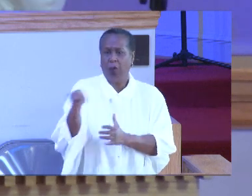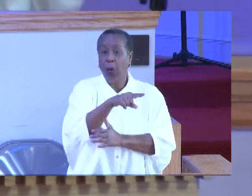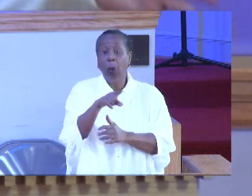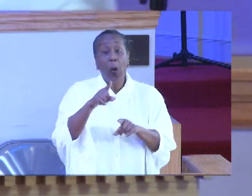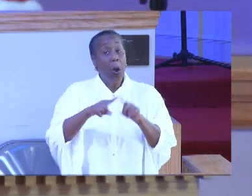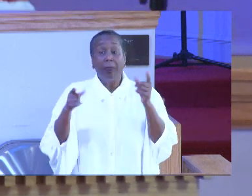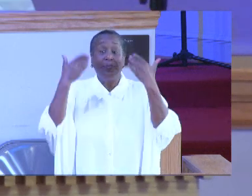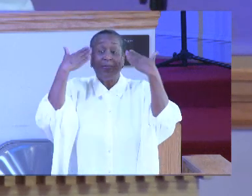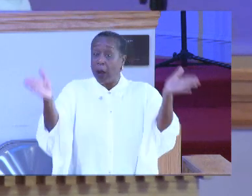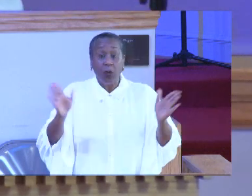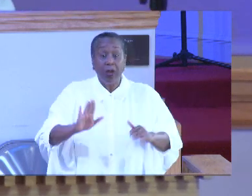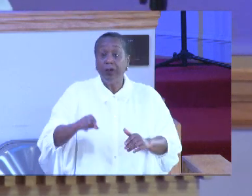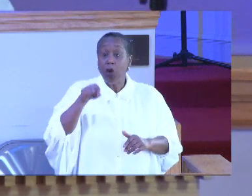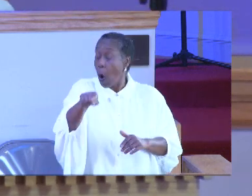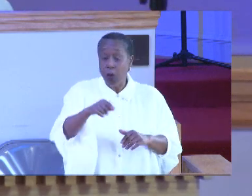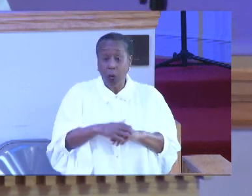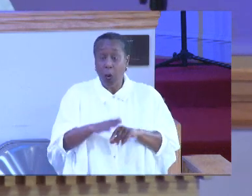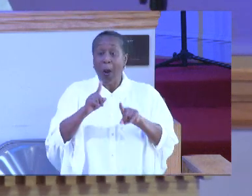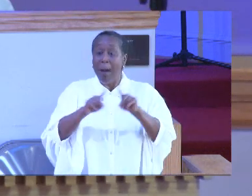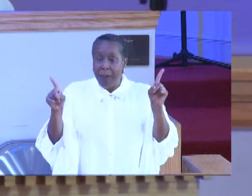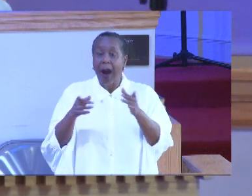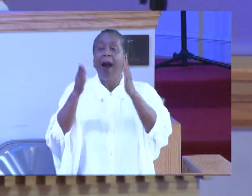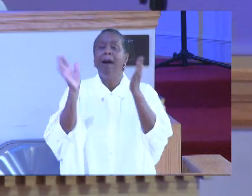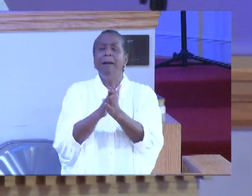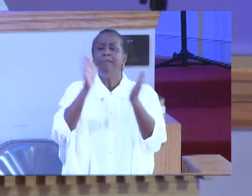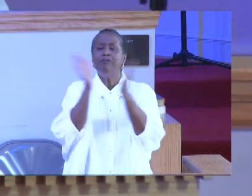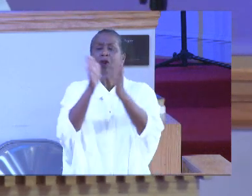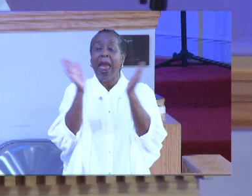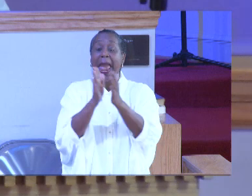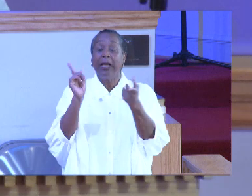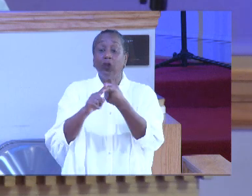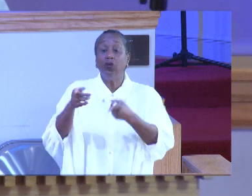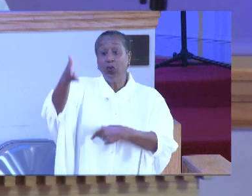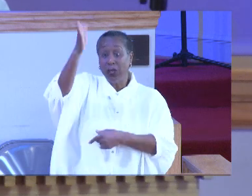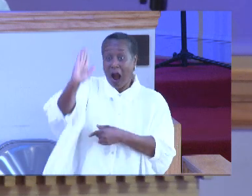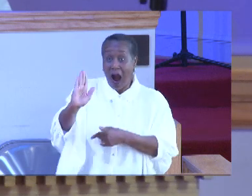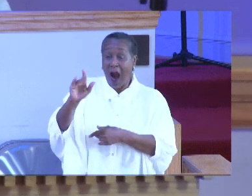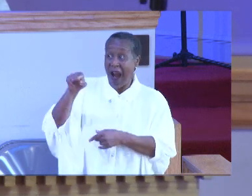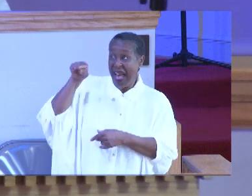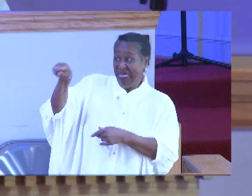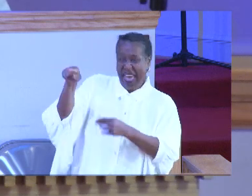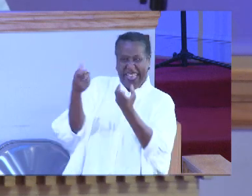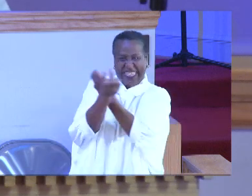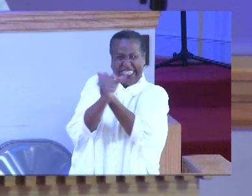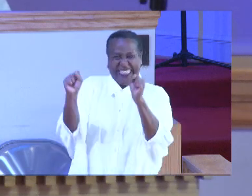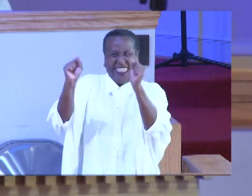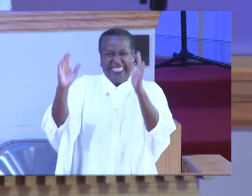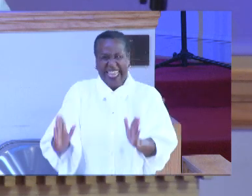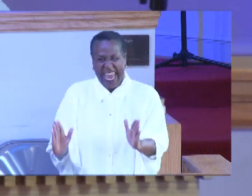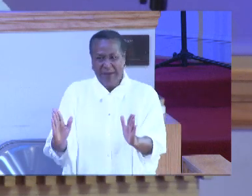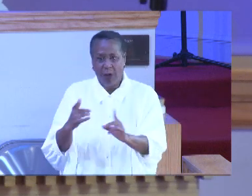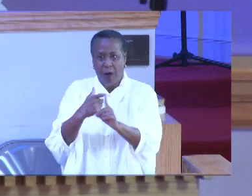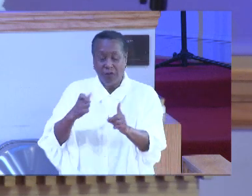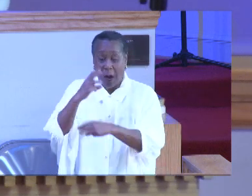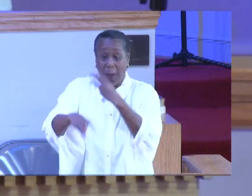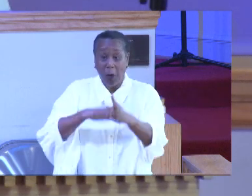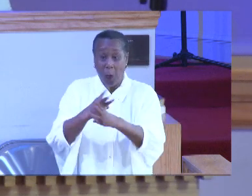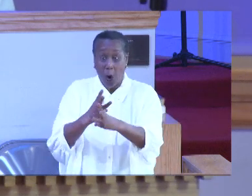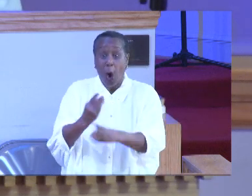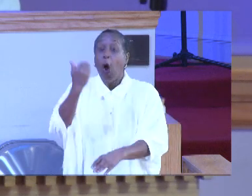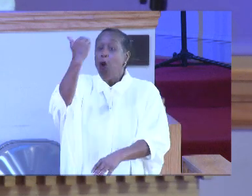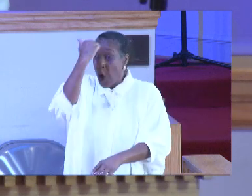that don't even know you, but praise be to God that the Savior of the world knows